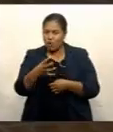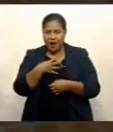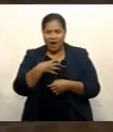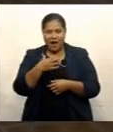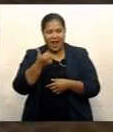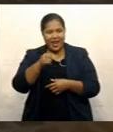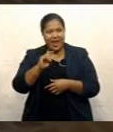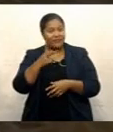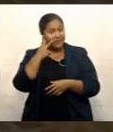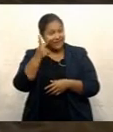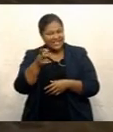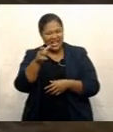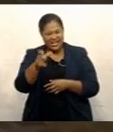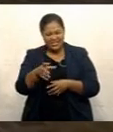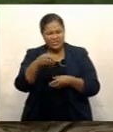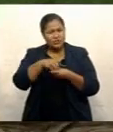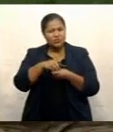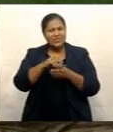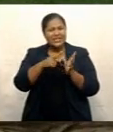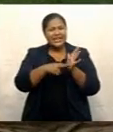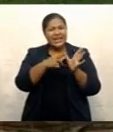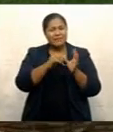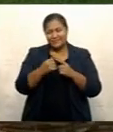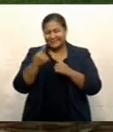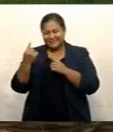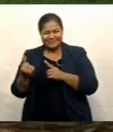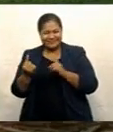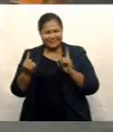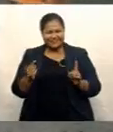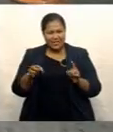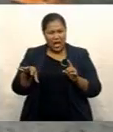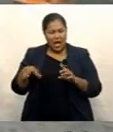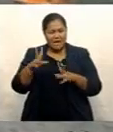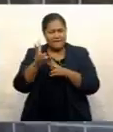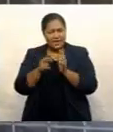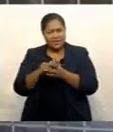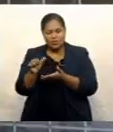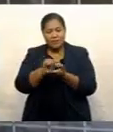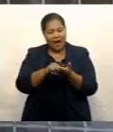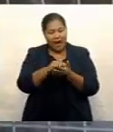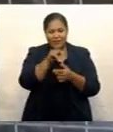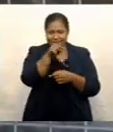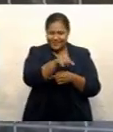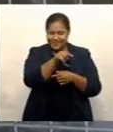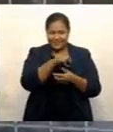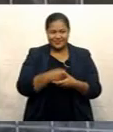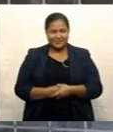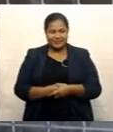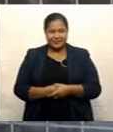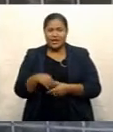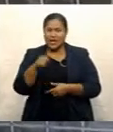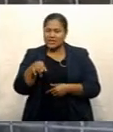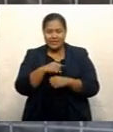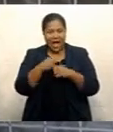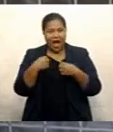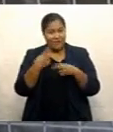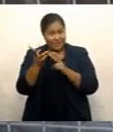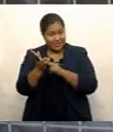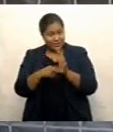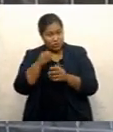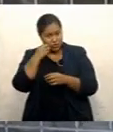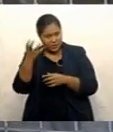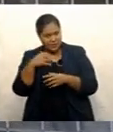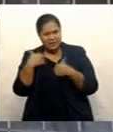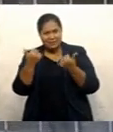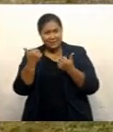visitors, including Nambitu and Vanuandina villages, to shop from them. This is our village supermarket, and a lot of